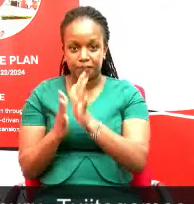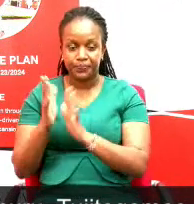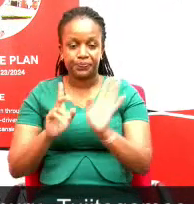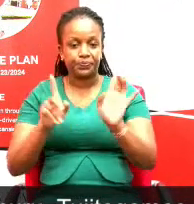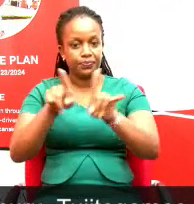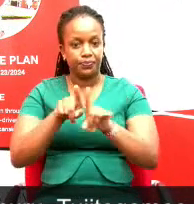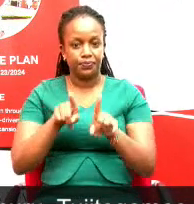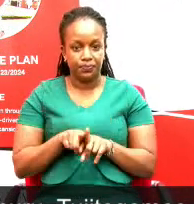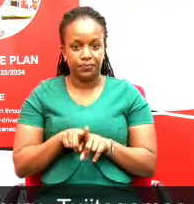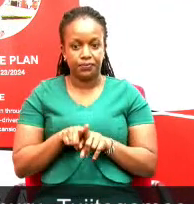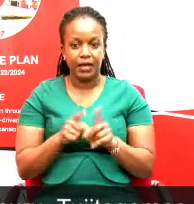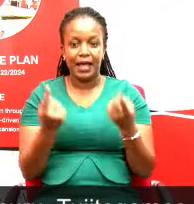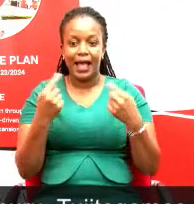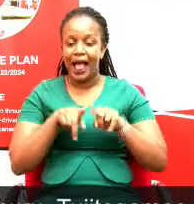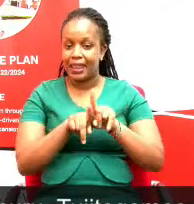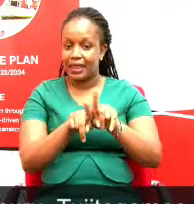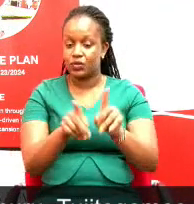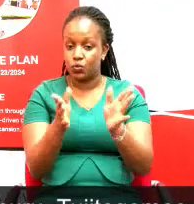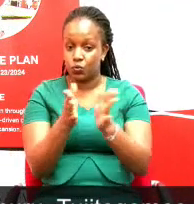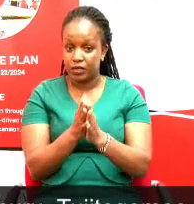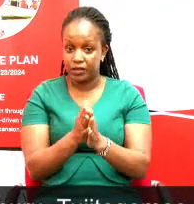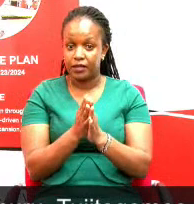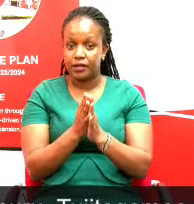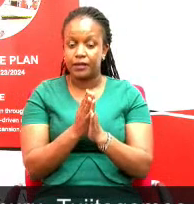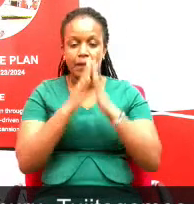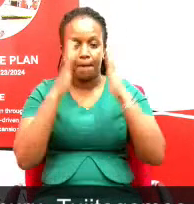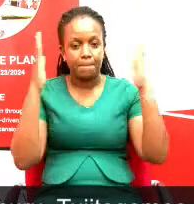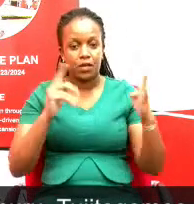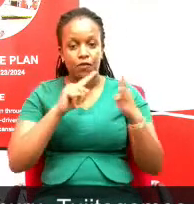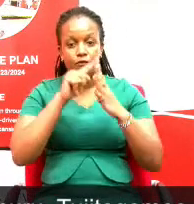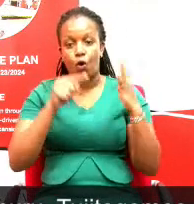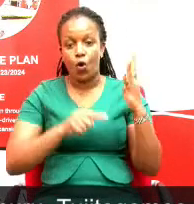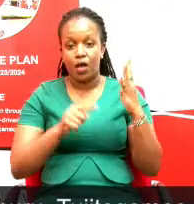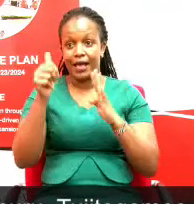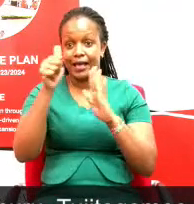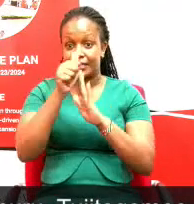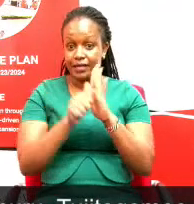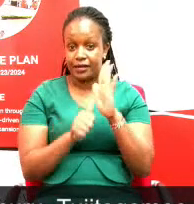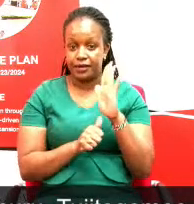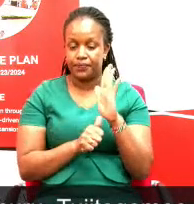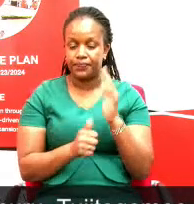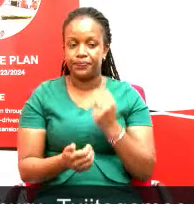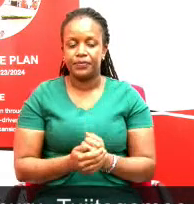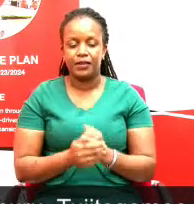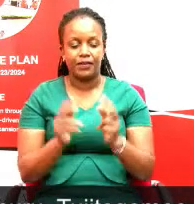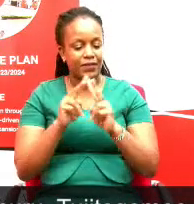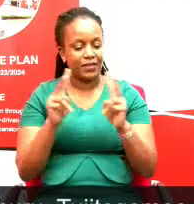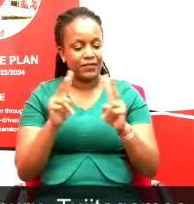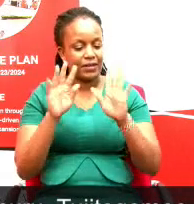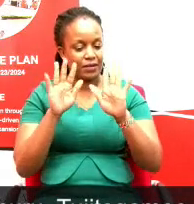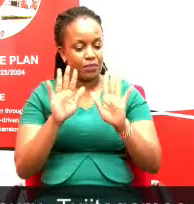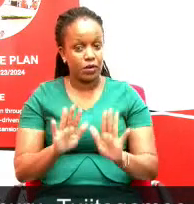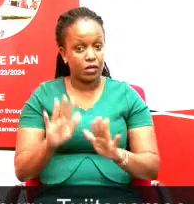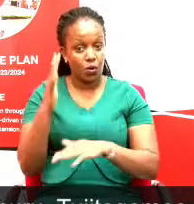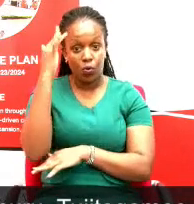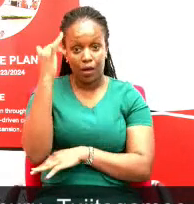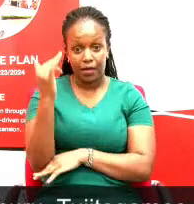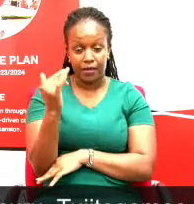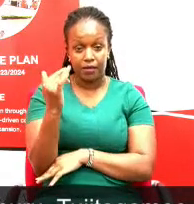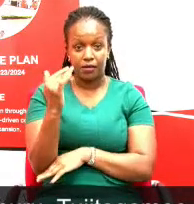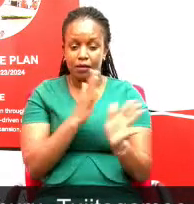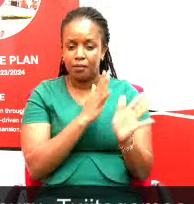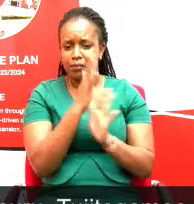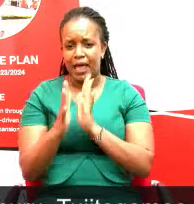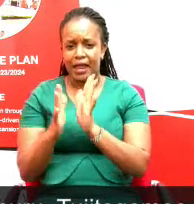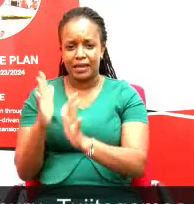and also aligned alongside the Big Four agenda. Is very, very important because